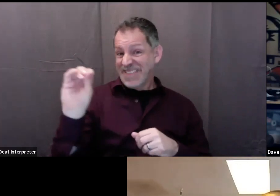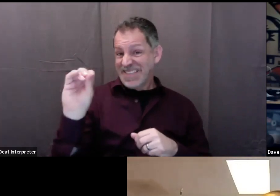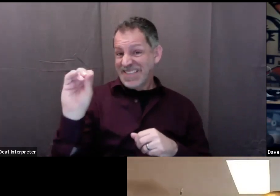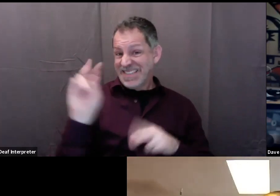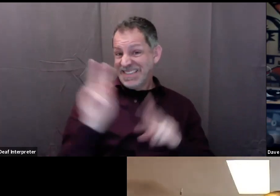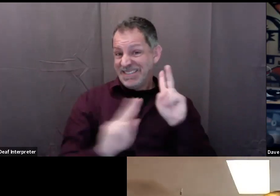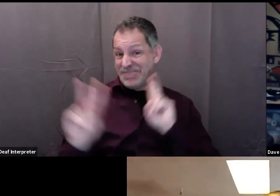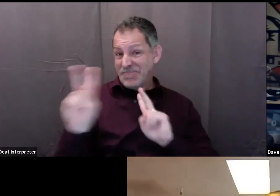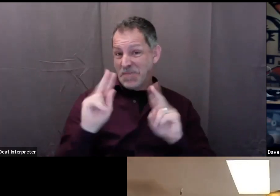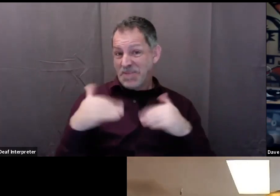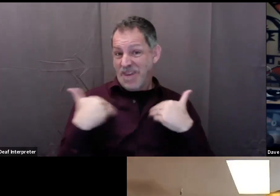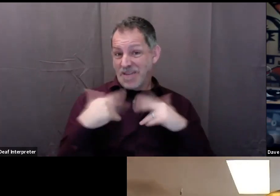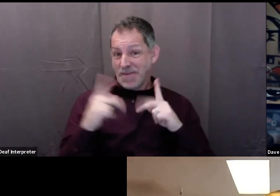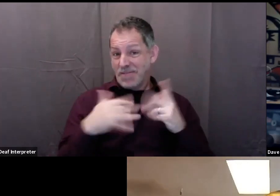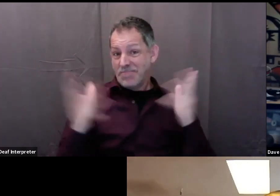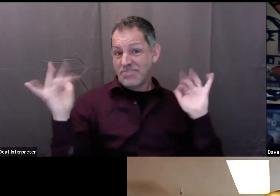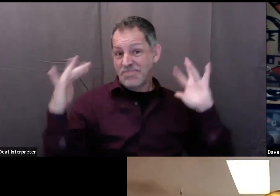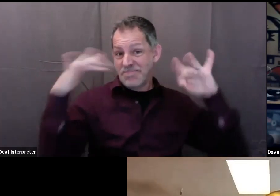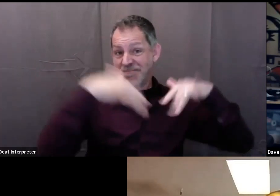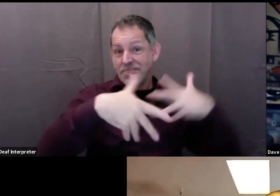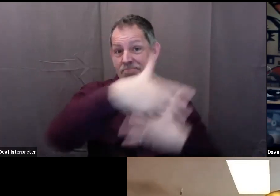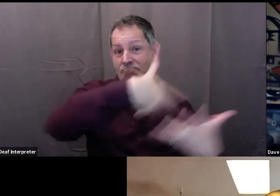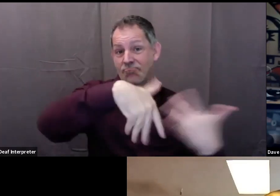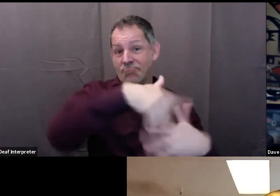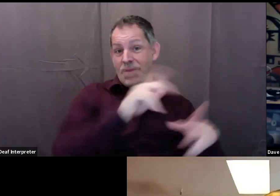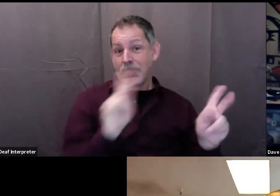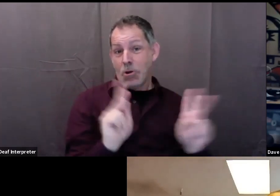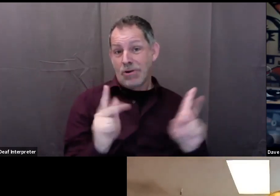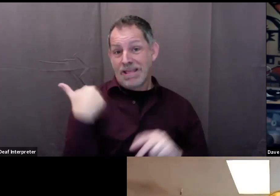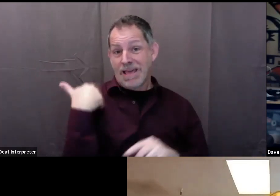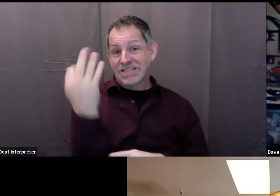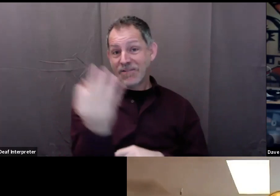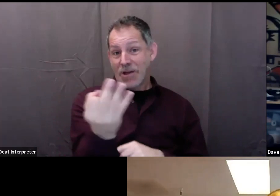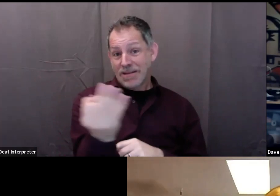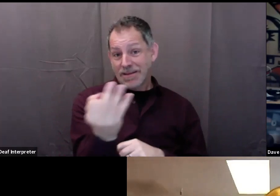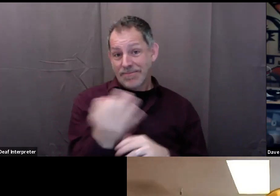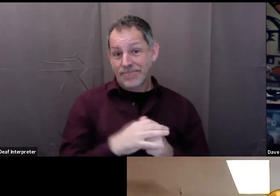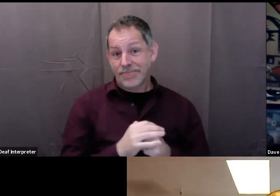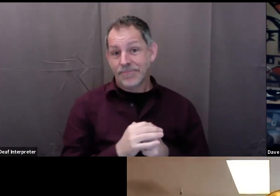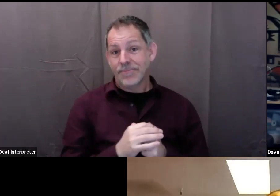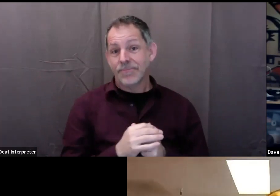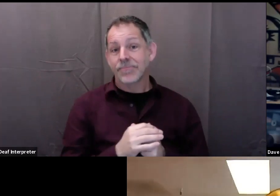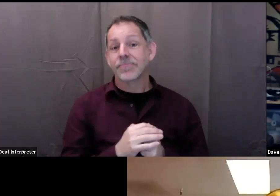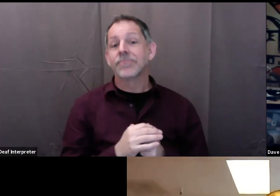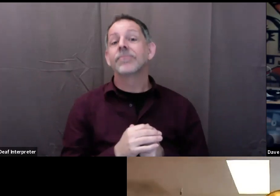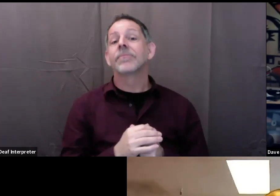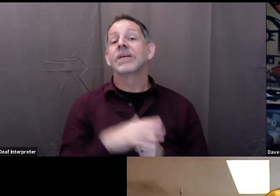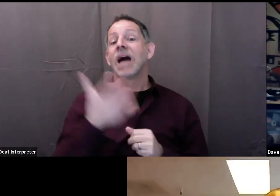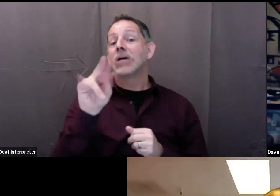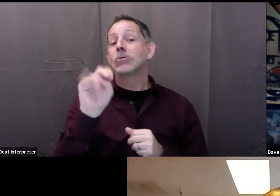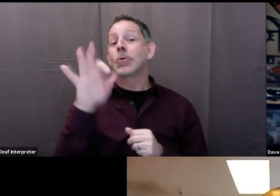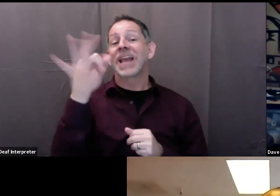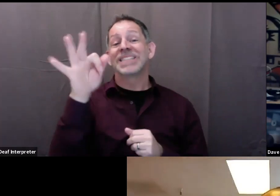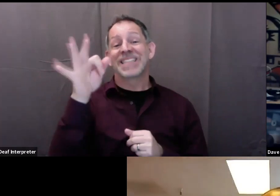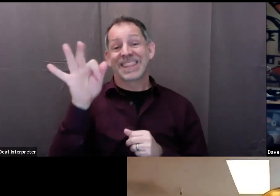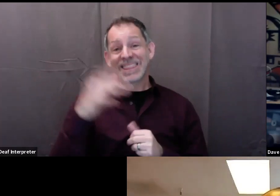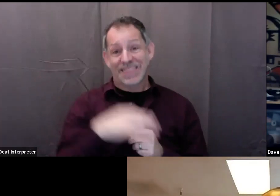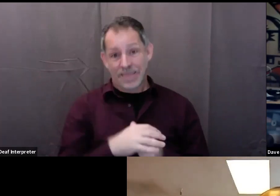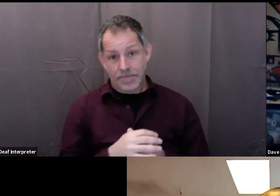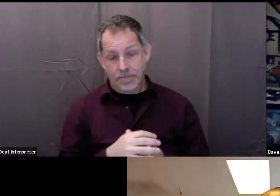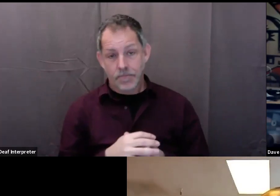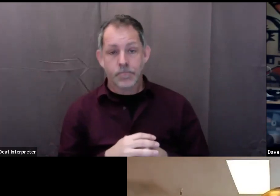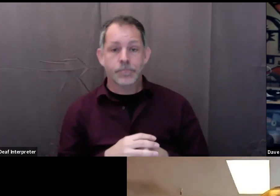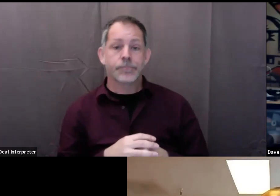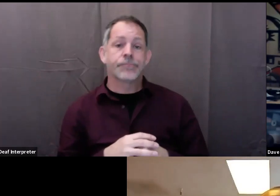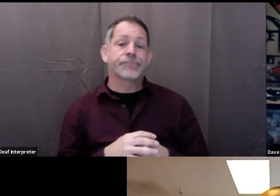had a party on last Friday night, June 19th. And at the time that we spoke on Tuesday, I felt we were going to have pretty good success